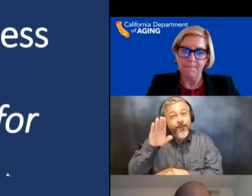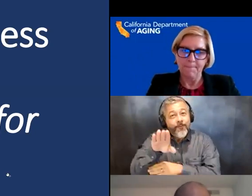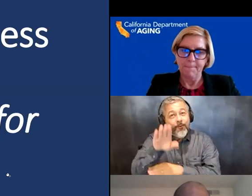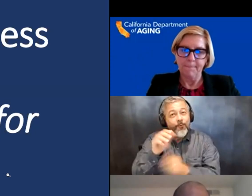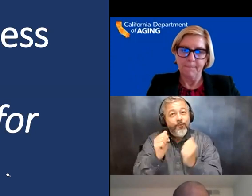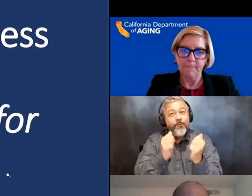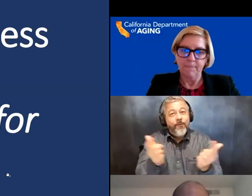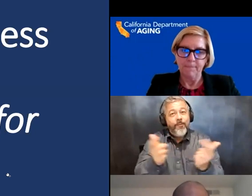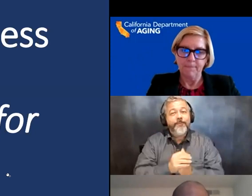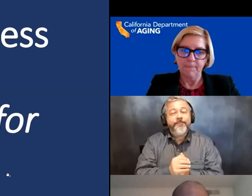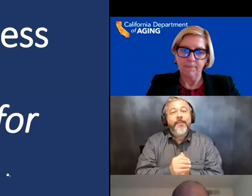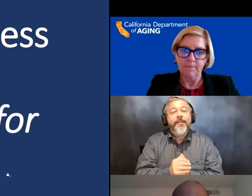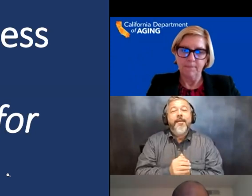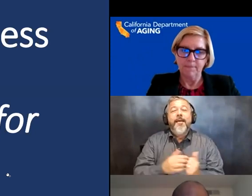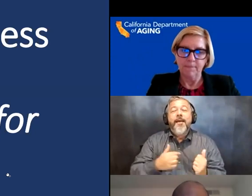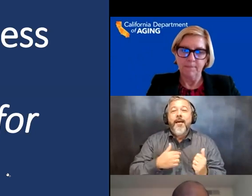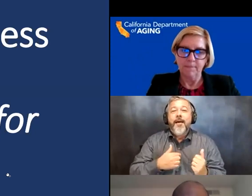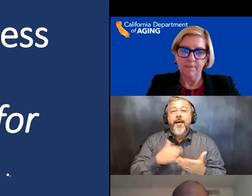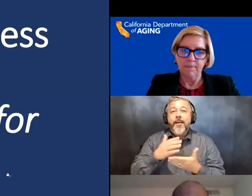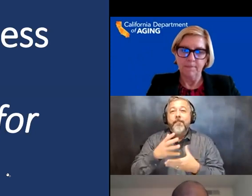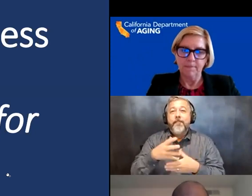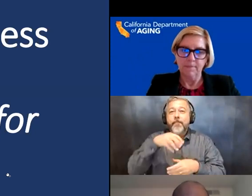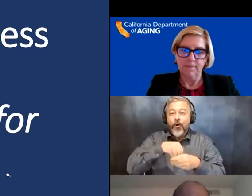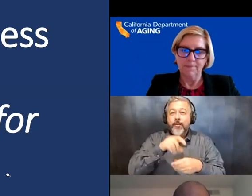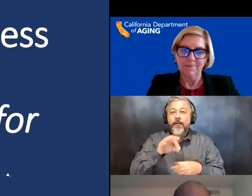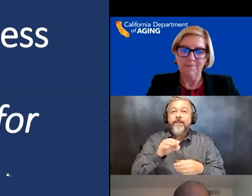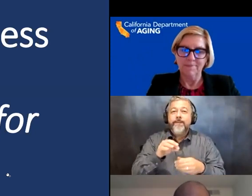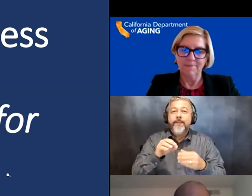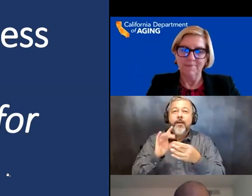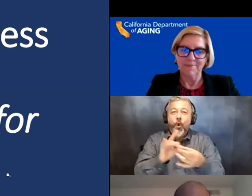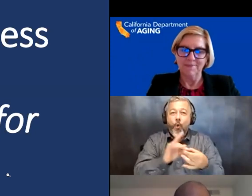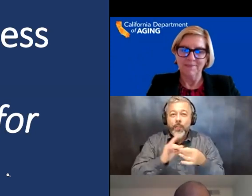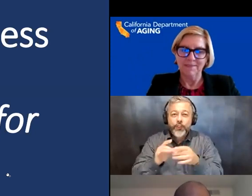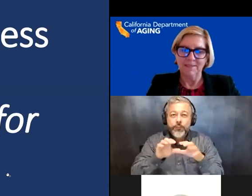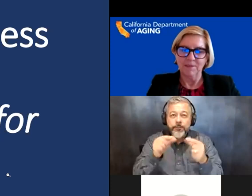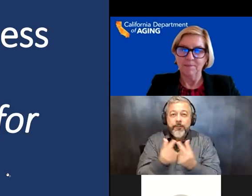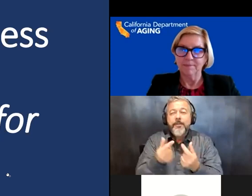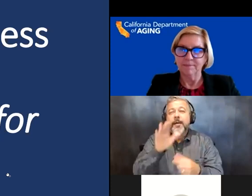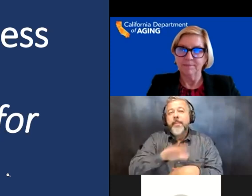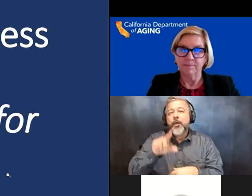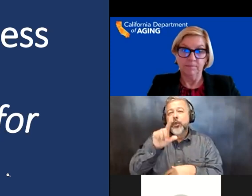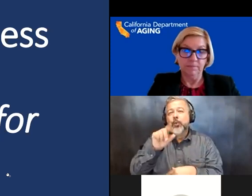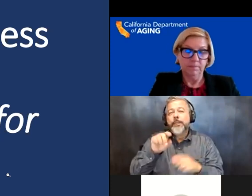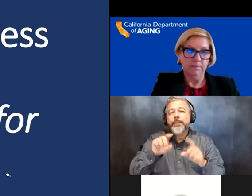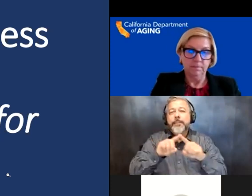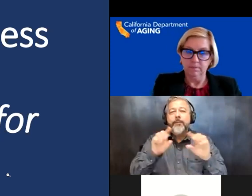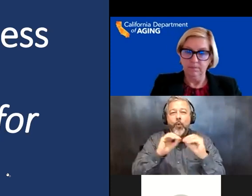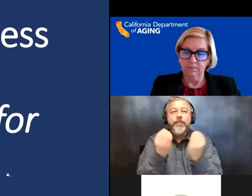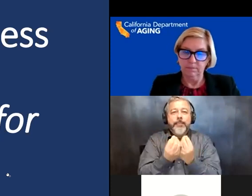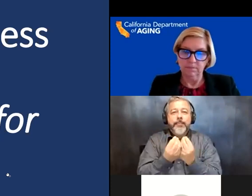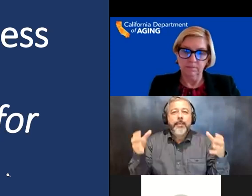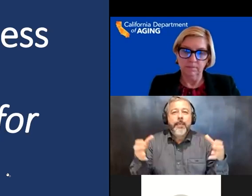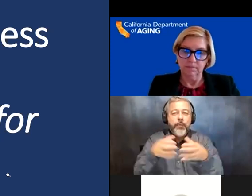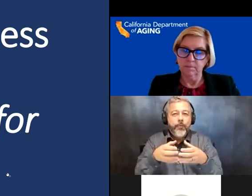everybody. I am part of a coalition of about 20 different organizations that came together thanks to